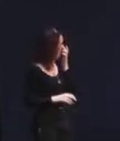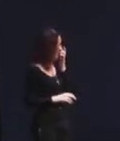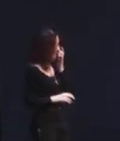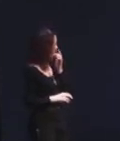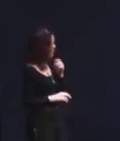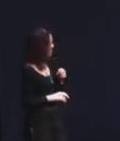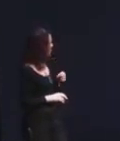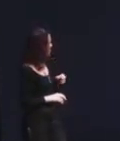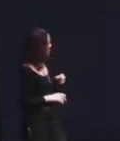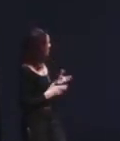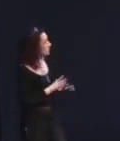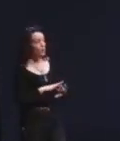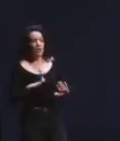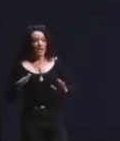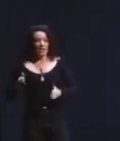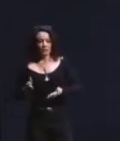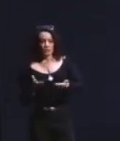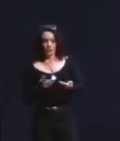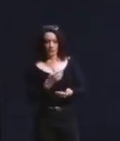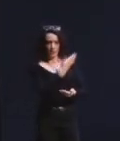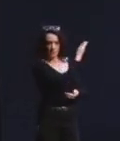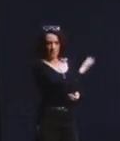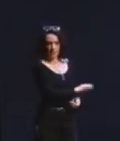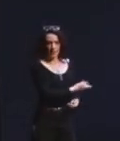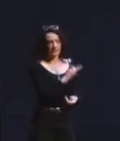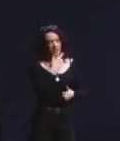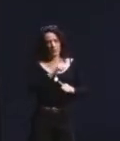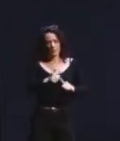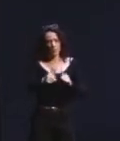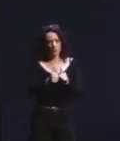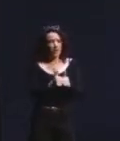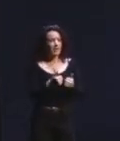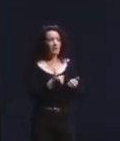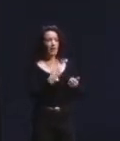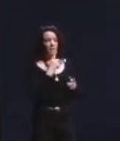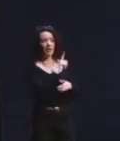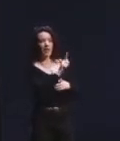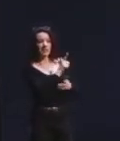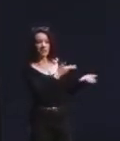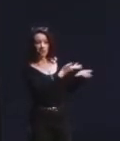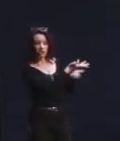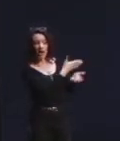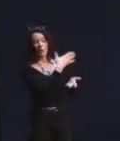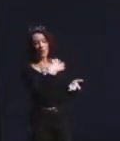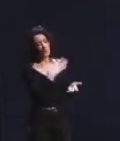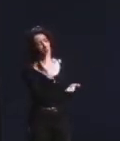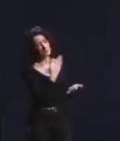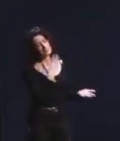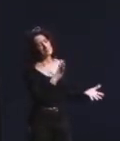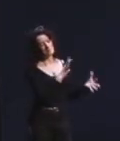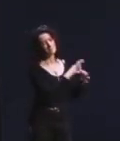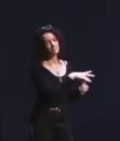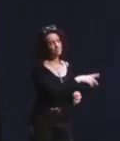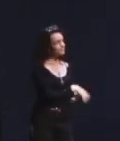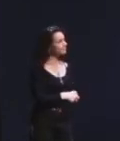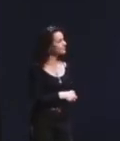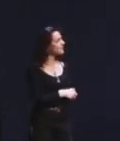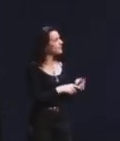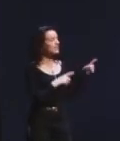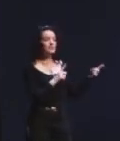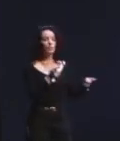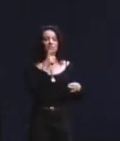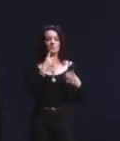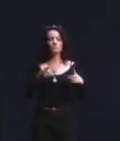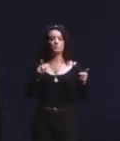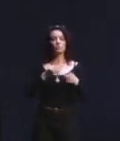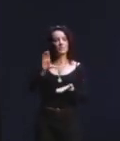so just a quick introduction to the OMF. I'm going to be really brief about this, but if you want to come and chat to me about this later, please do. The OMF is a music charity